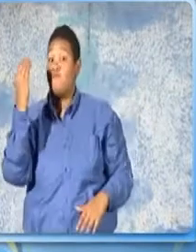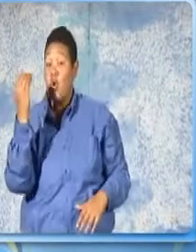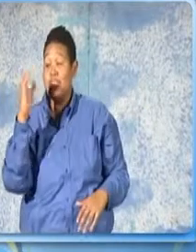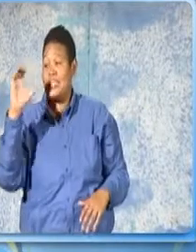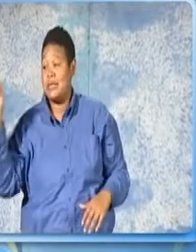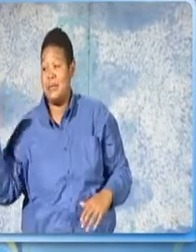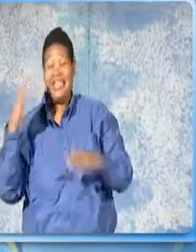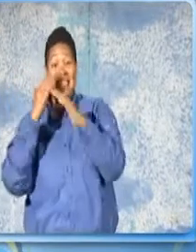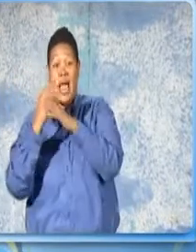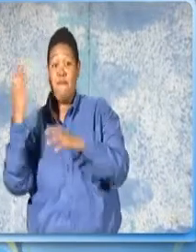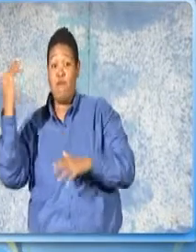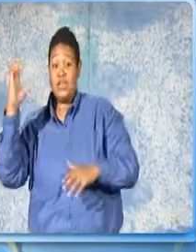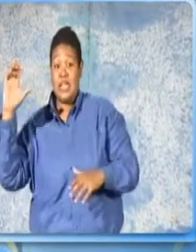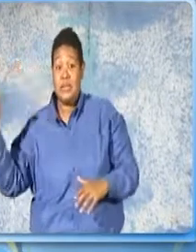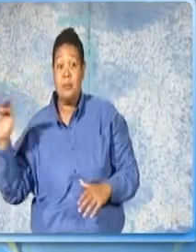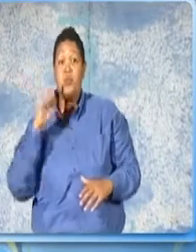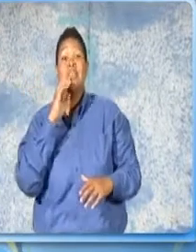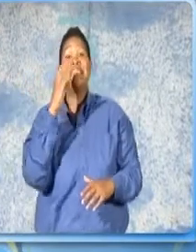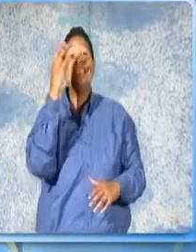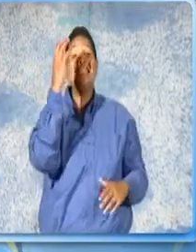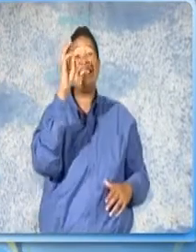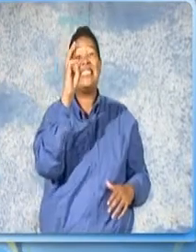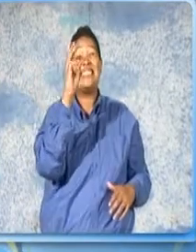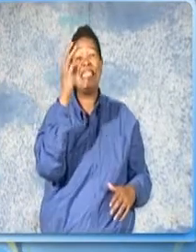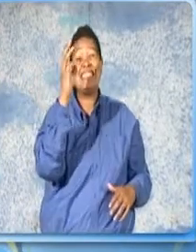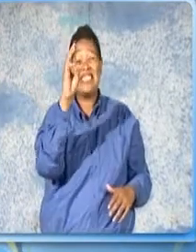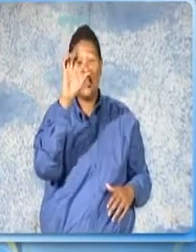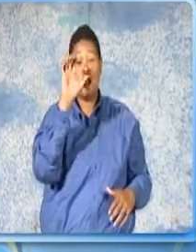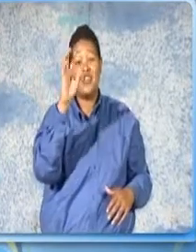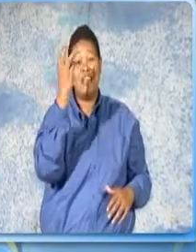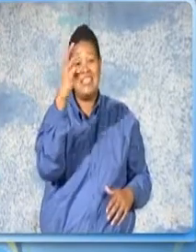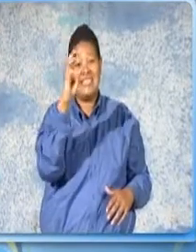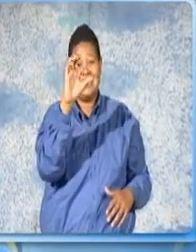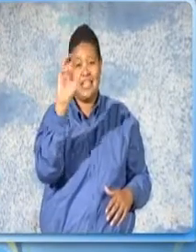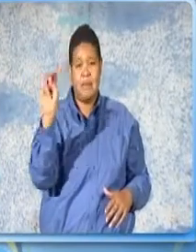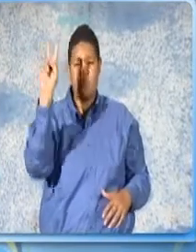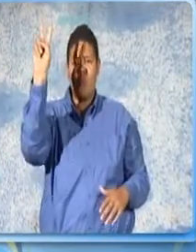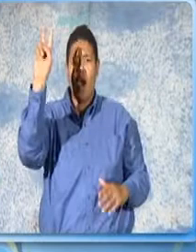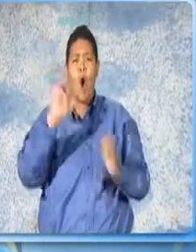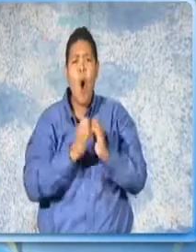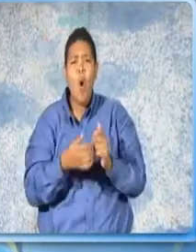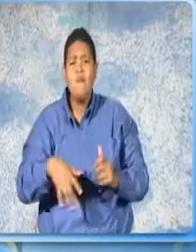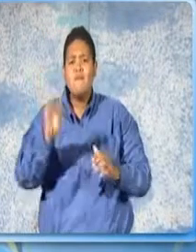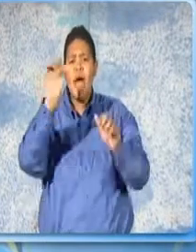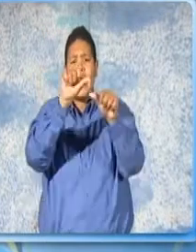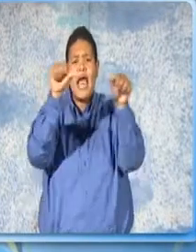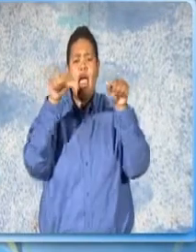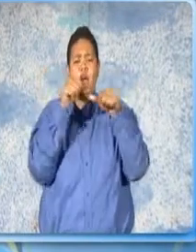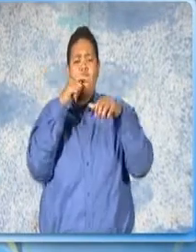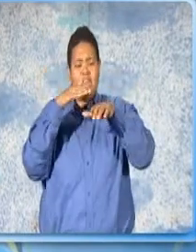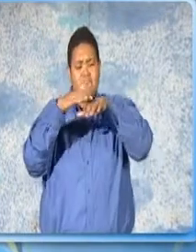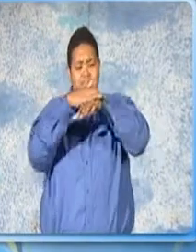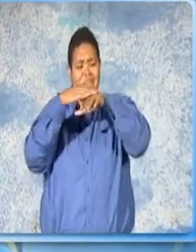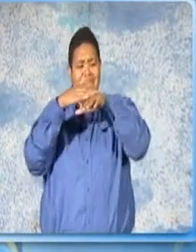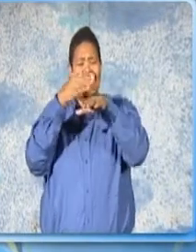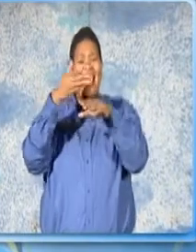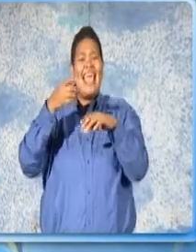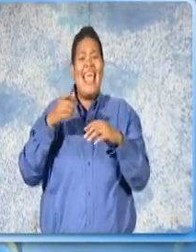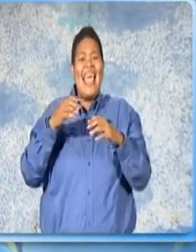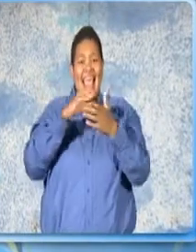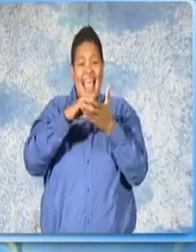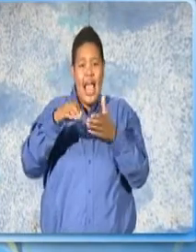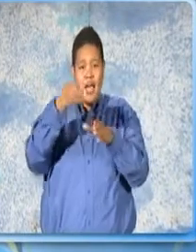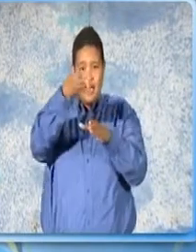which is 616 centimeters squared. How would we find the area of the top of a slice of the cake if